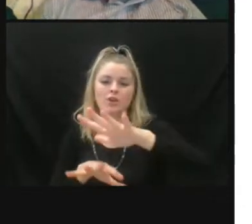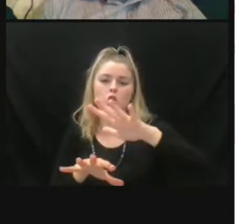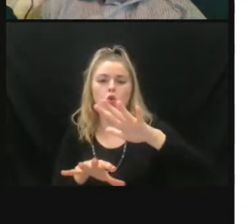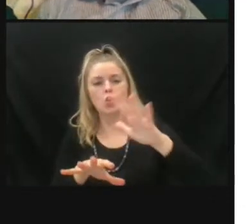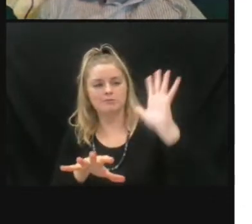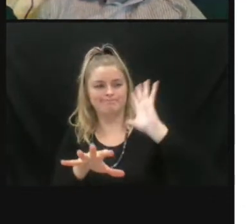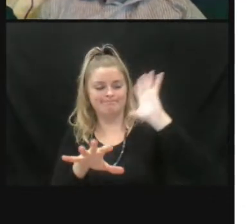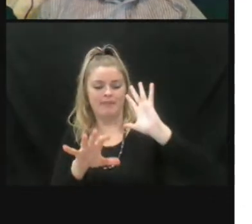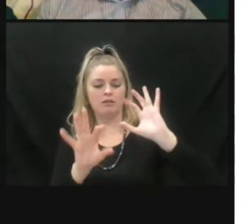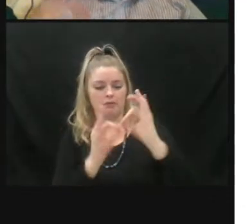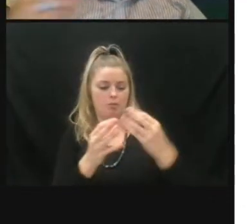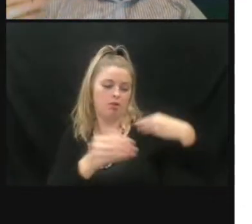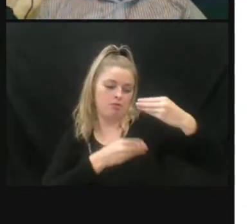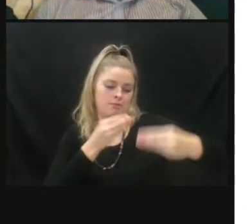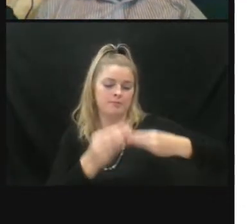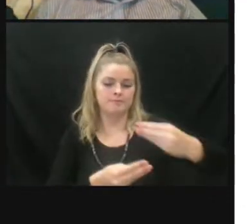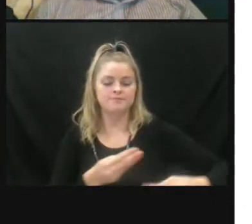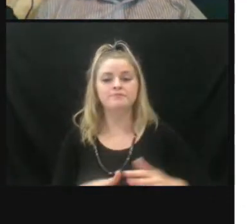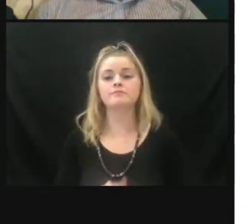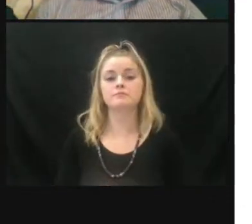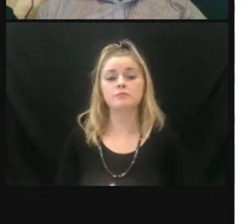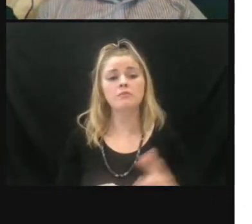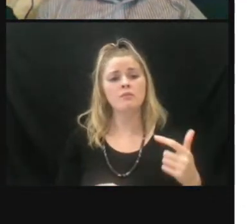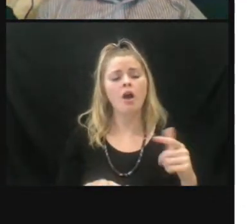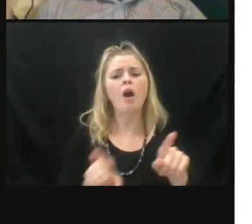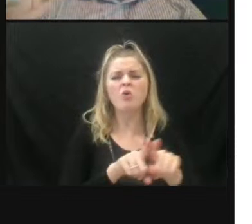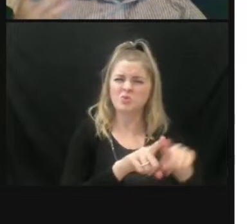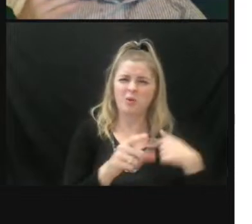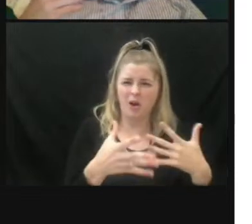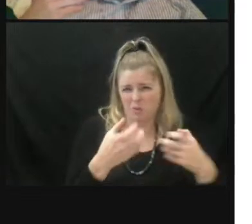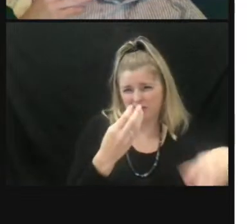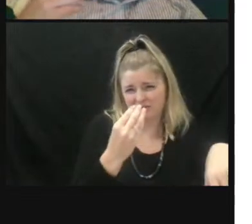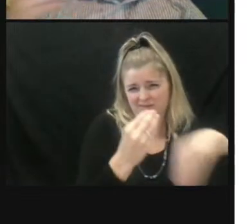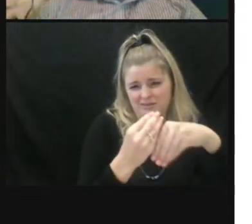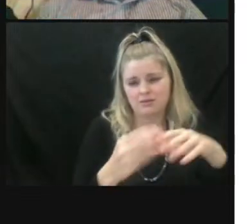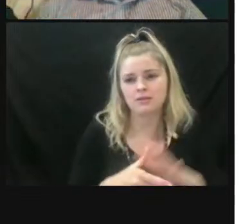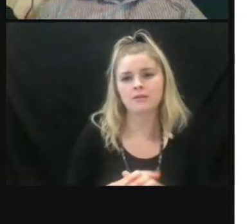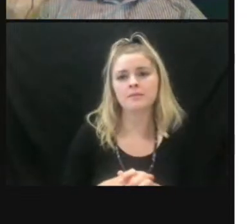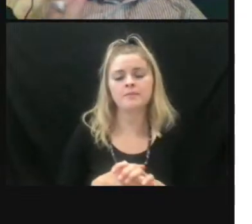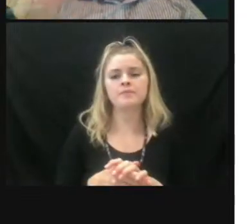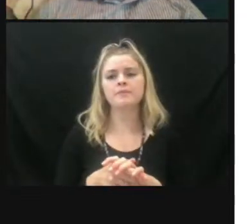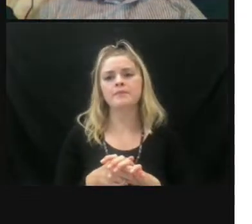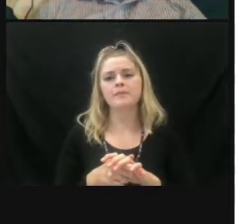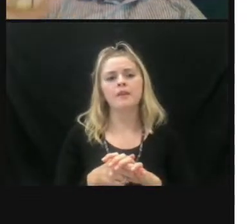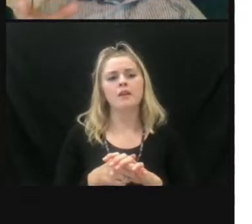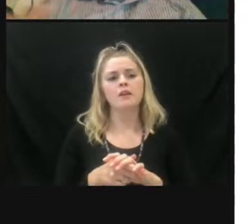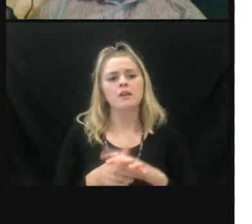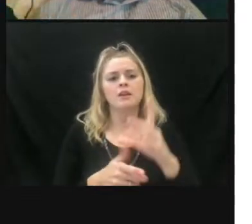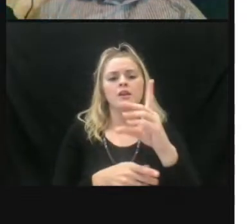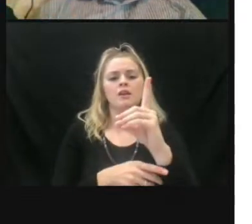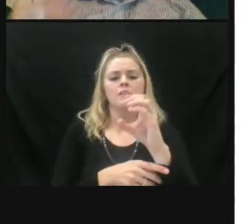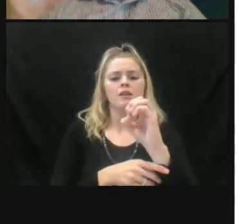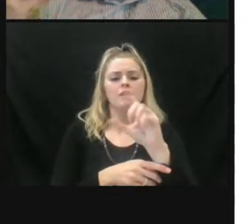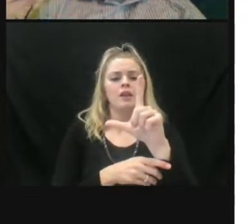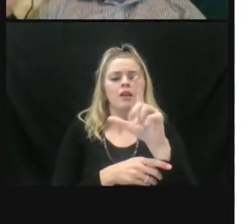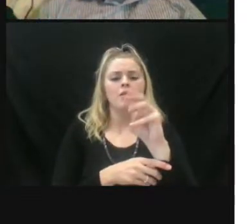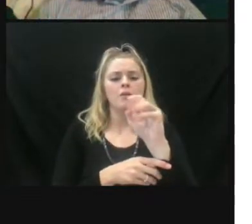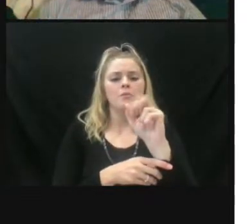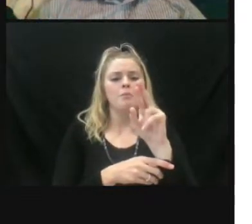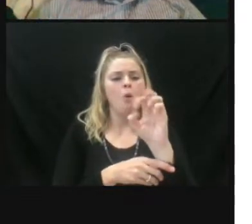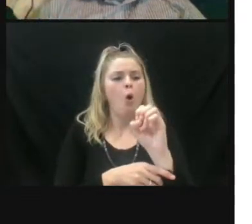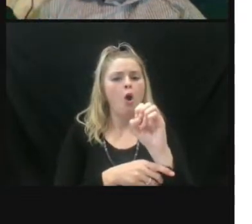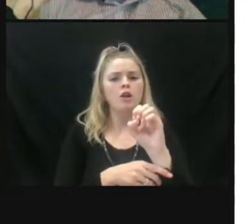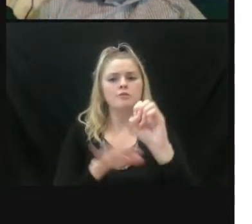this question, I'll add, because Delmarva Peninsula is, its water is on both sides and it's